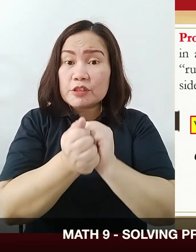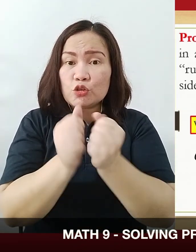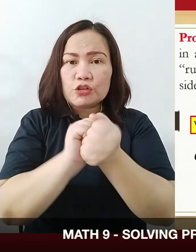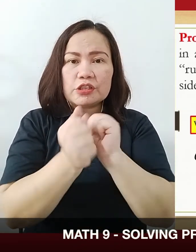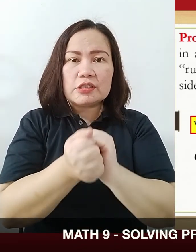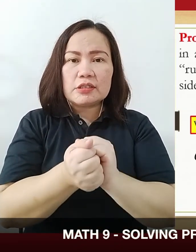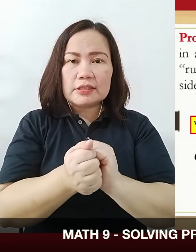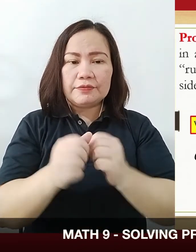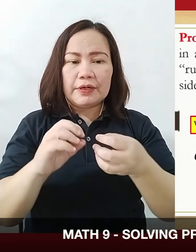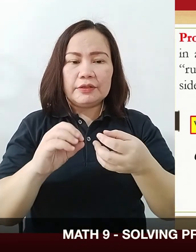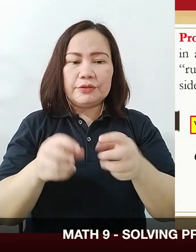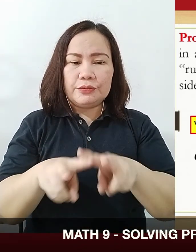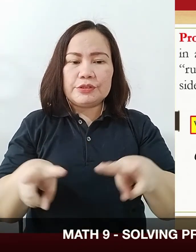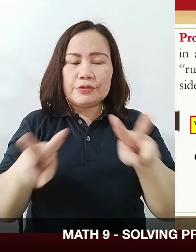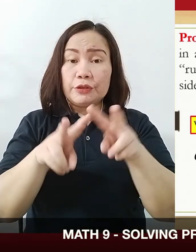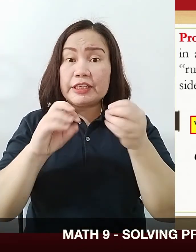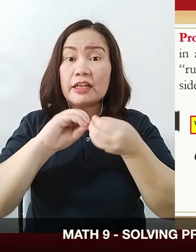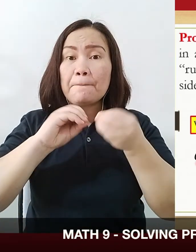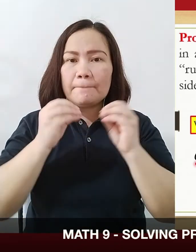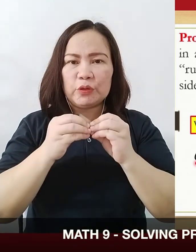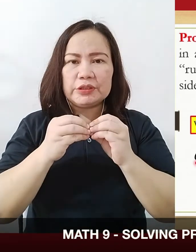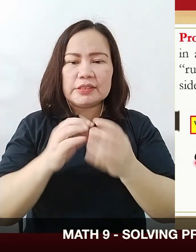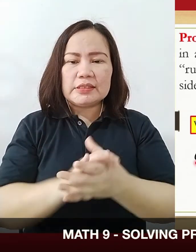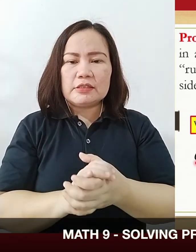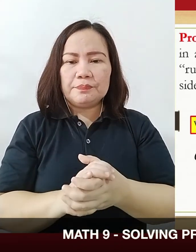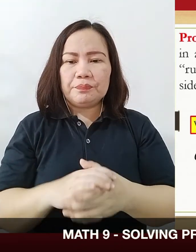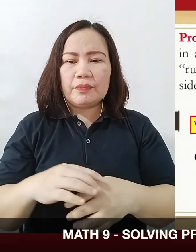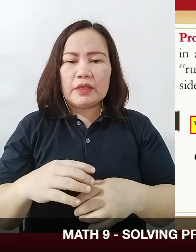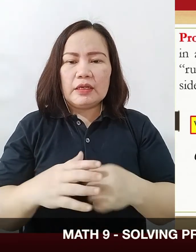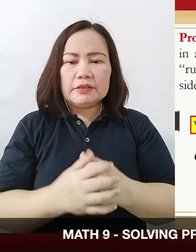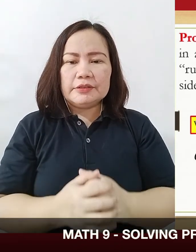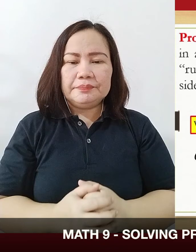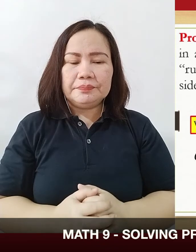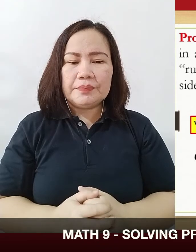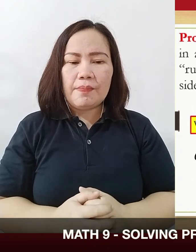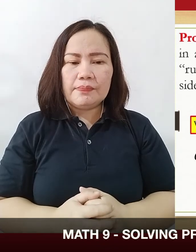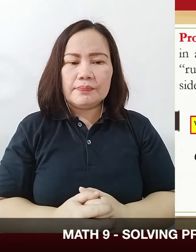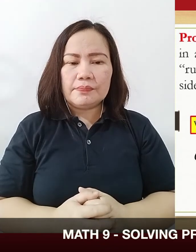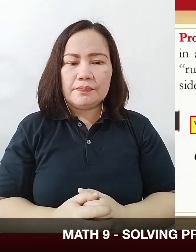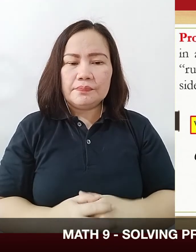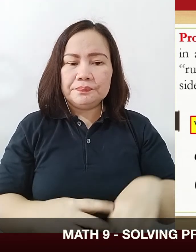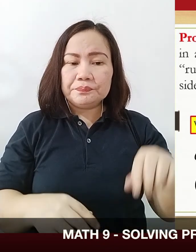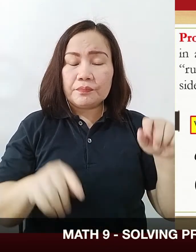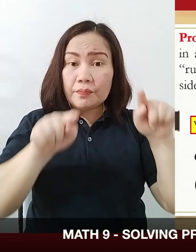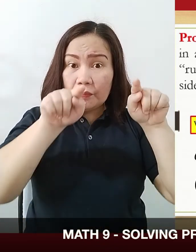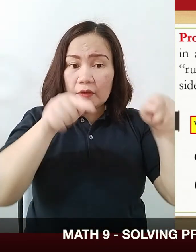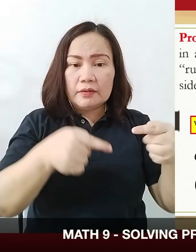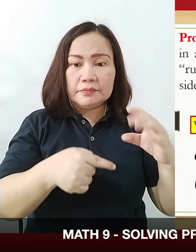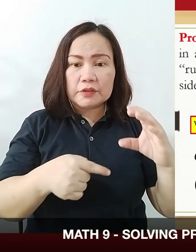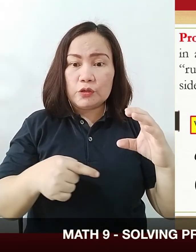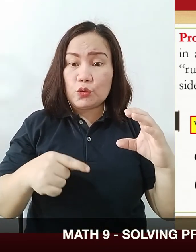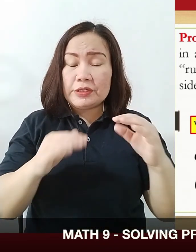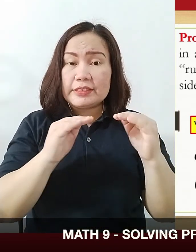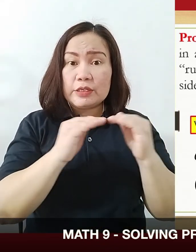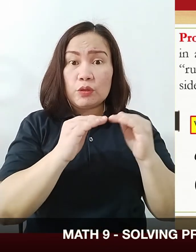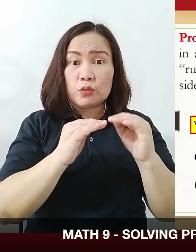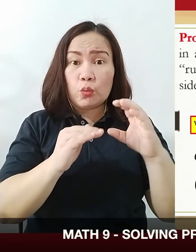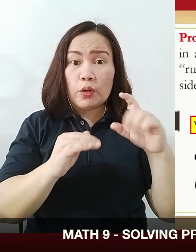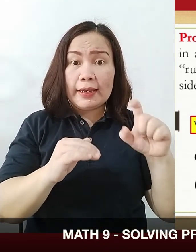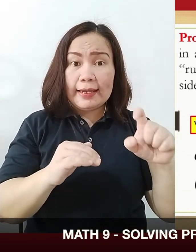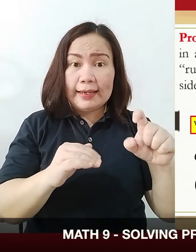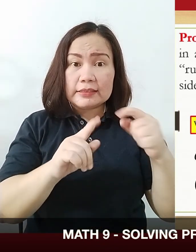is we will substitute the values. Okay? So, our c is x plus 8. So, therefore, x plus